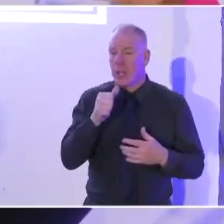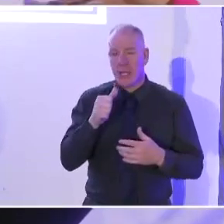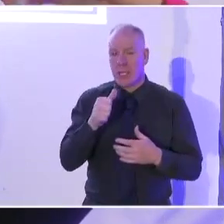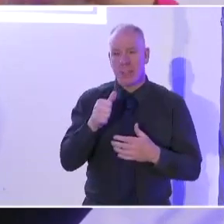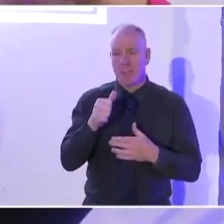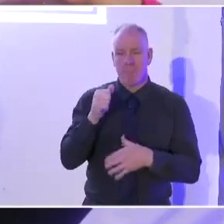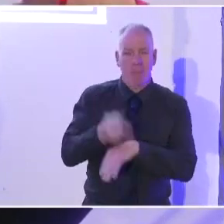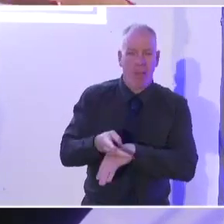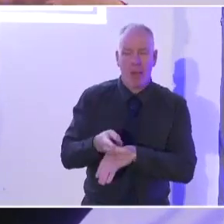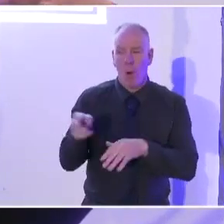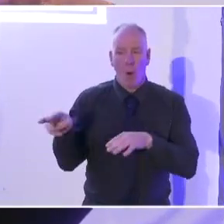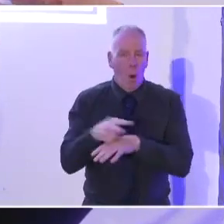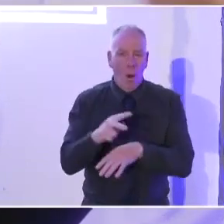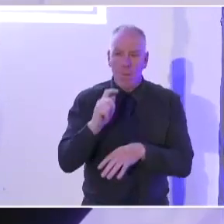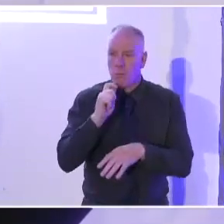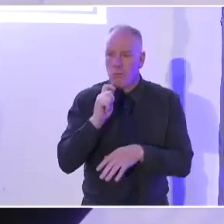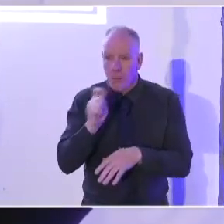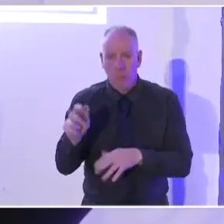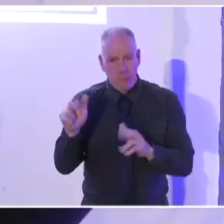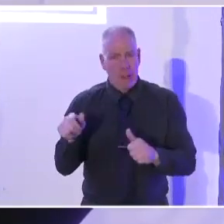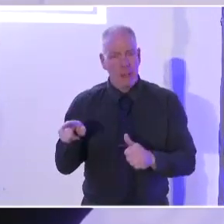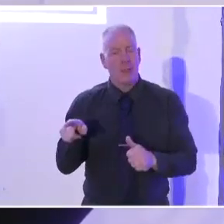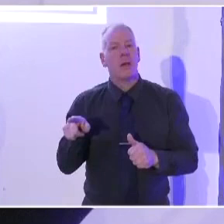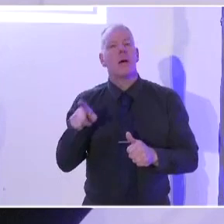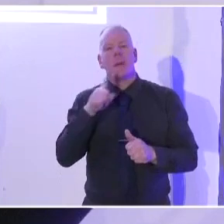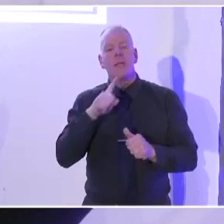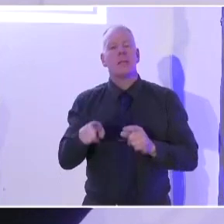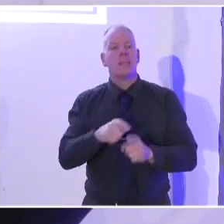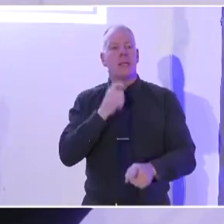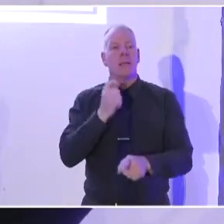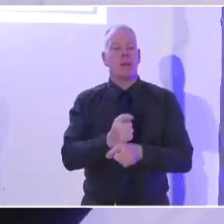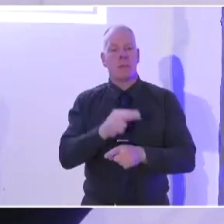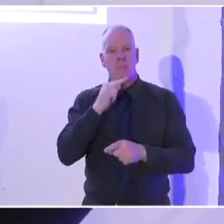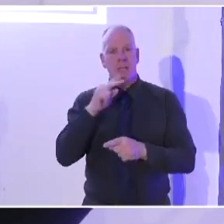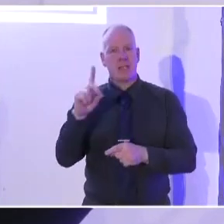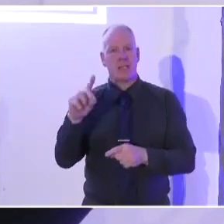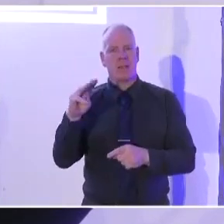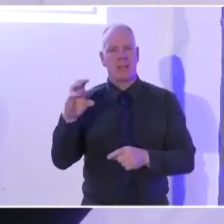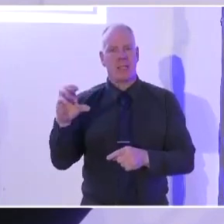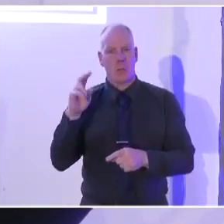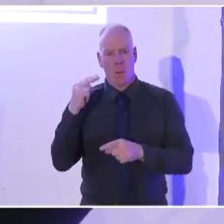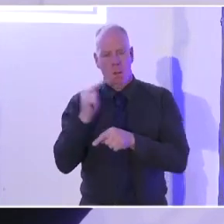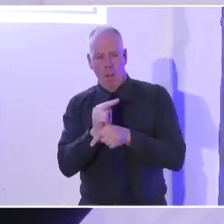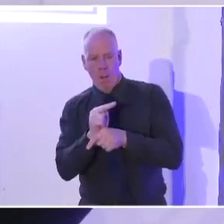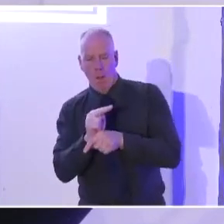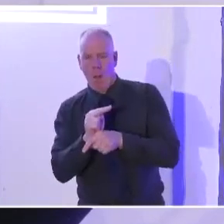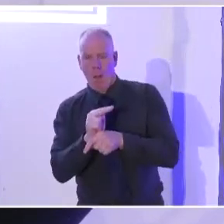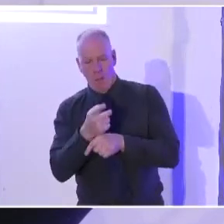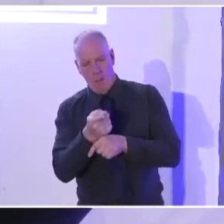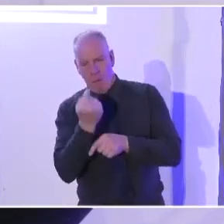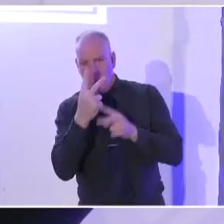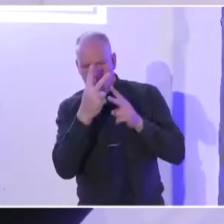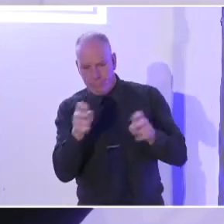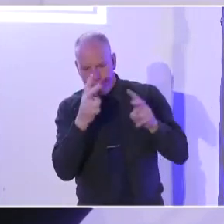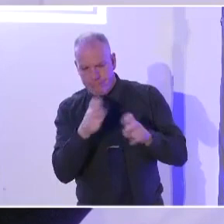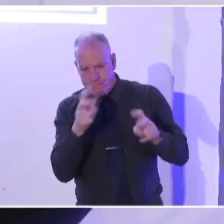of over-reporting, but what it does is it certainly could bring you onto the radar of the DPC. It could invite them to